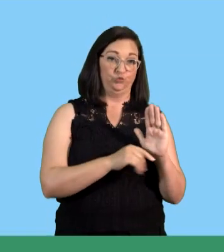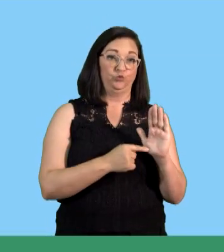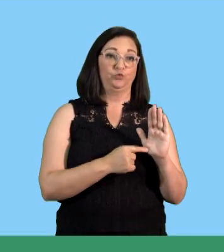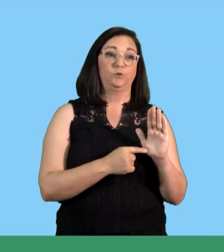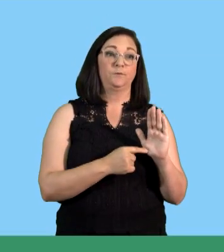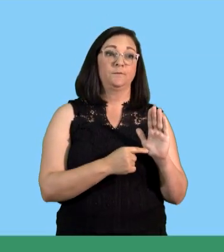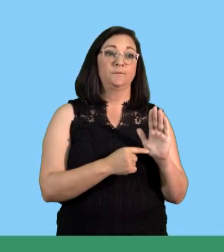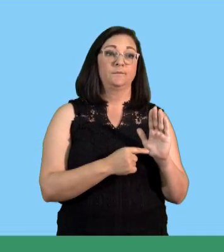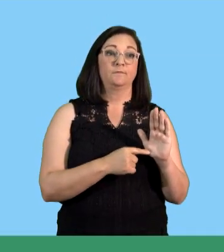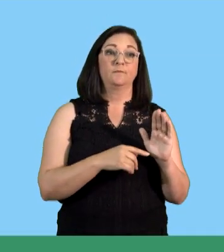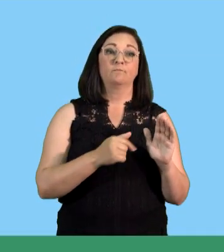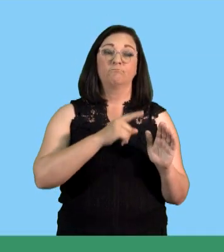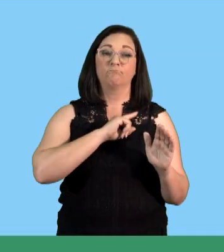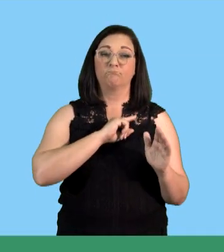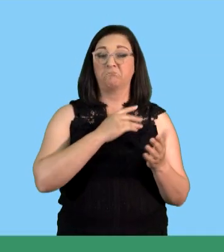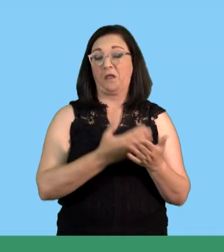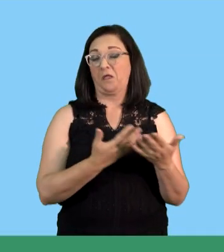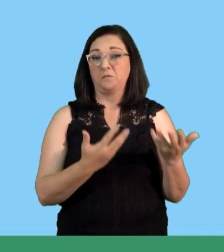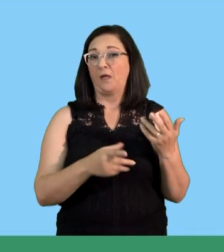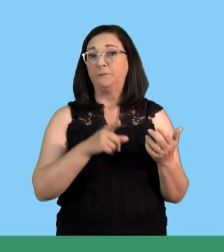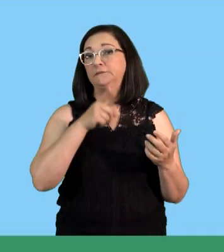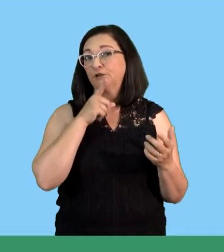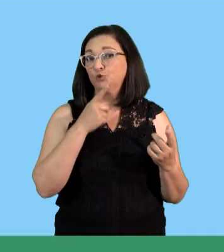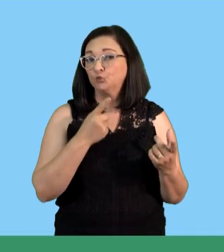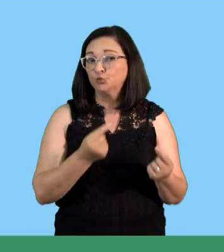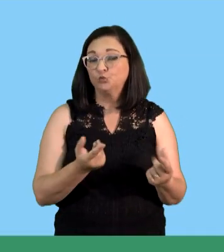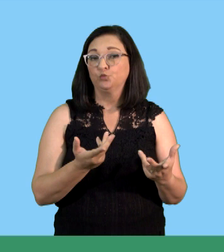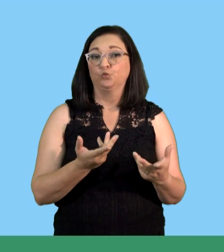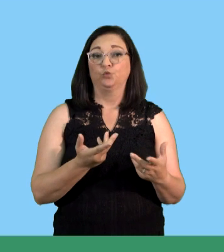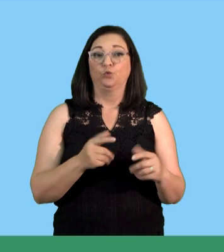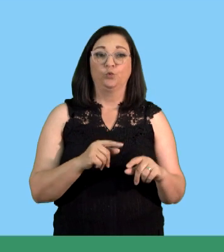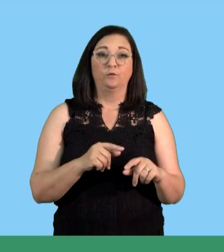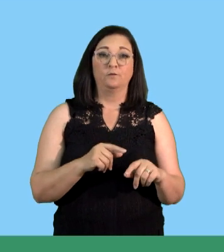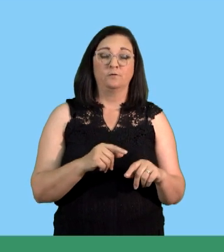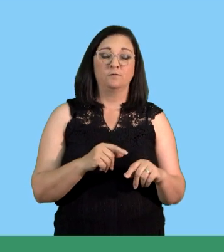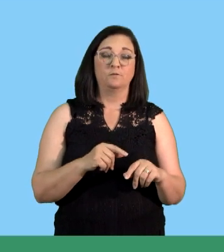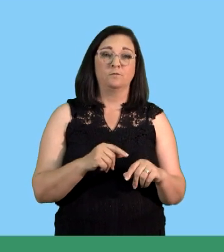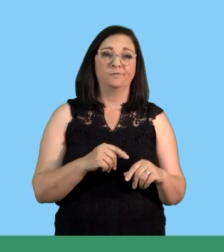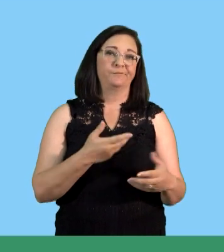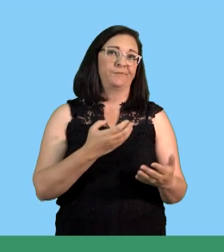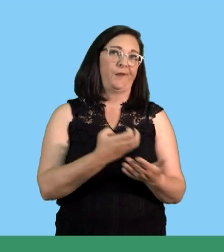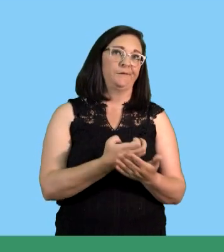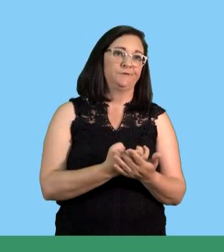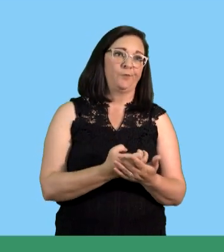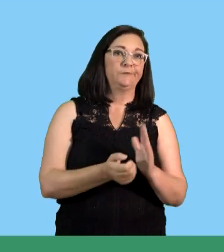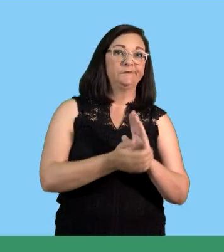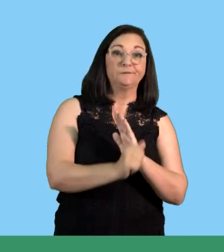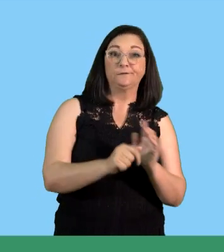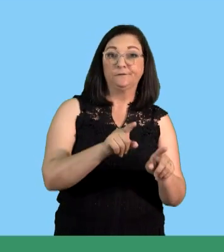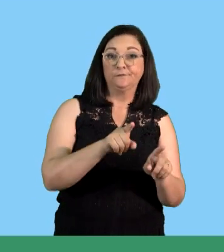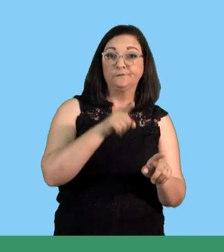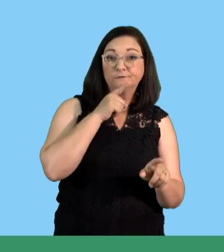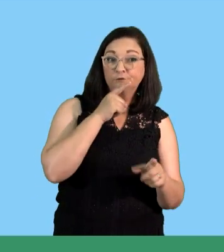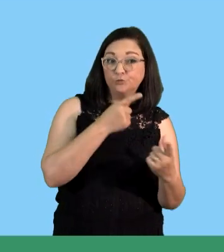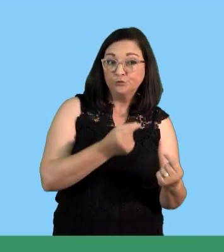may be subjected to various tests of selection tests, various types of selection tests. For example, the